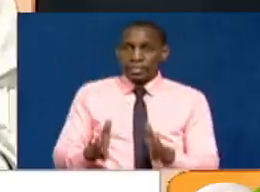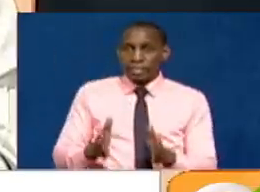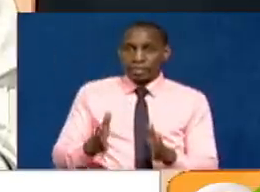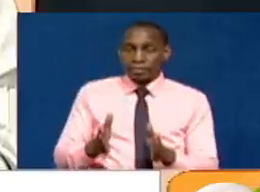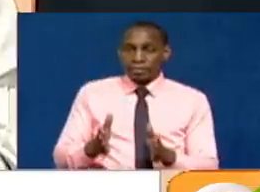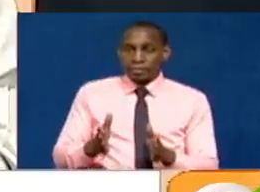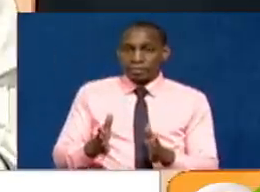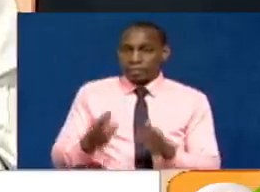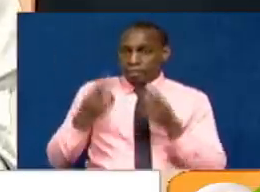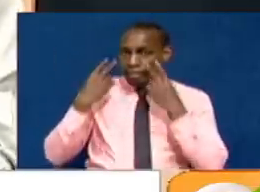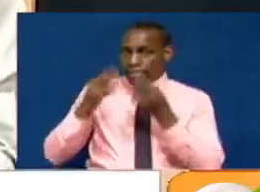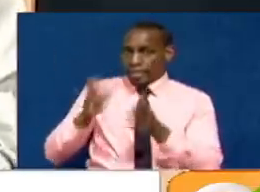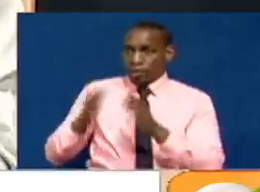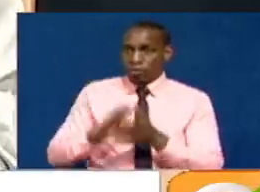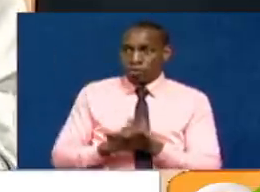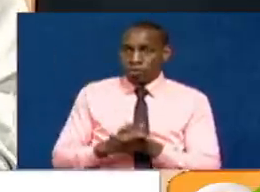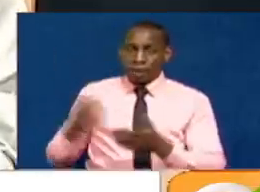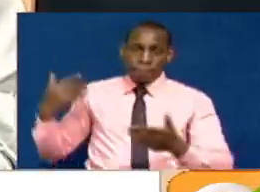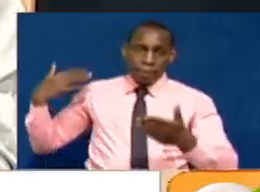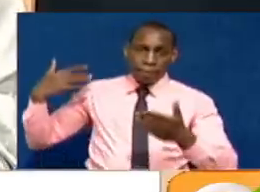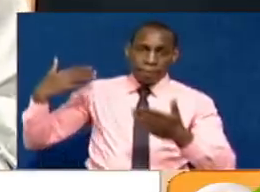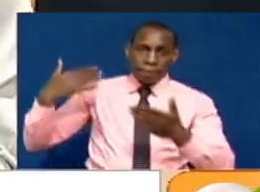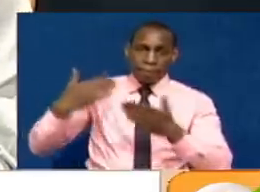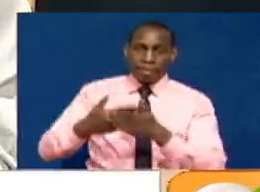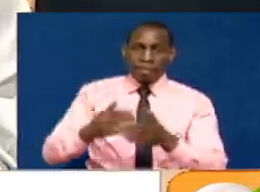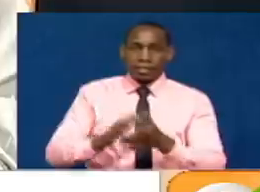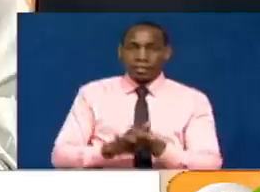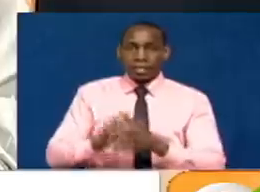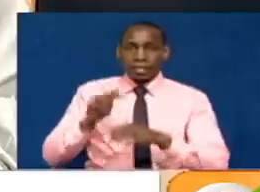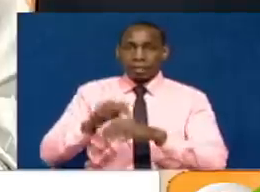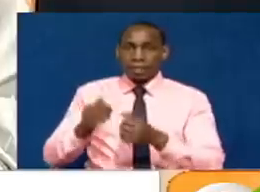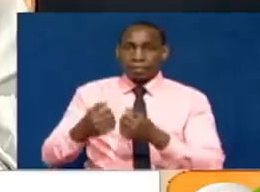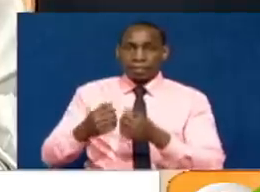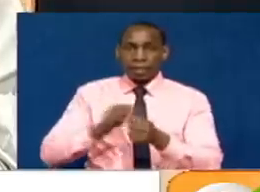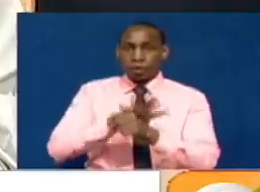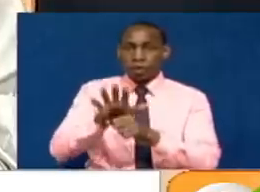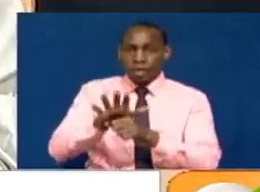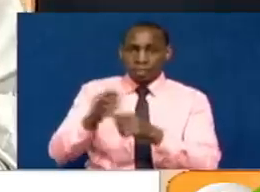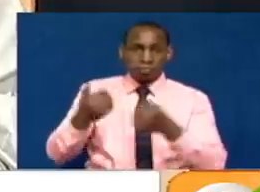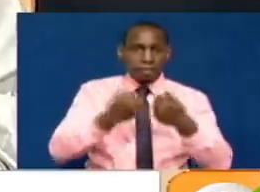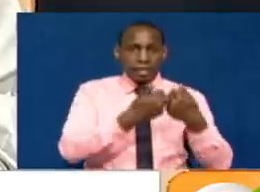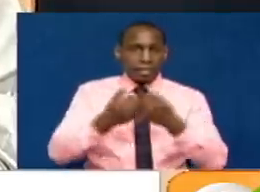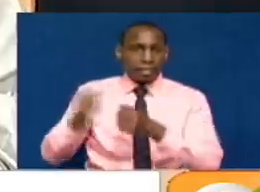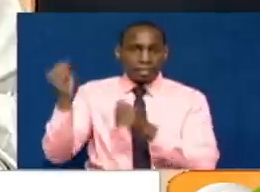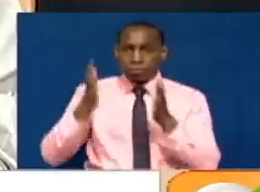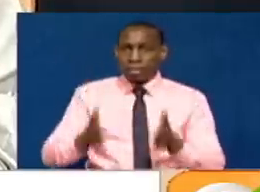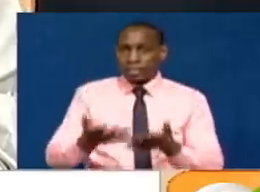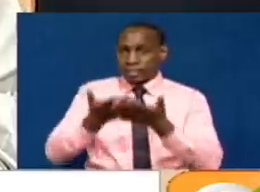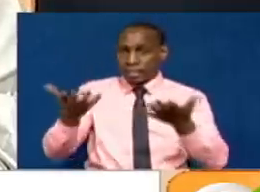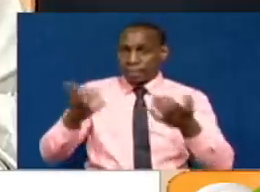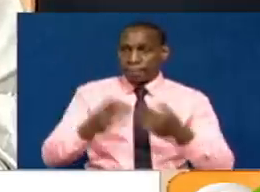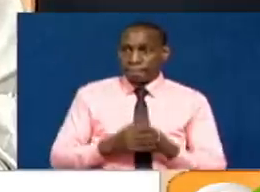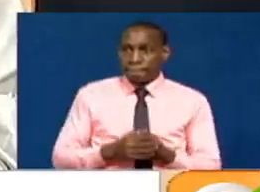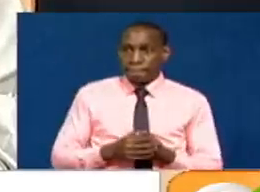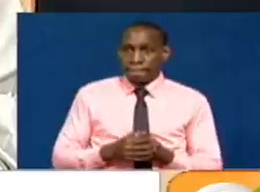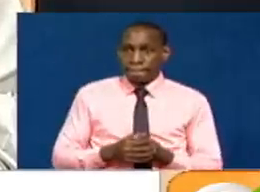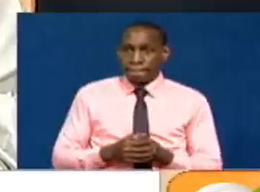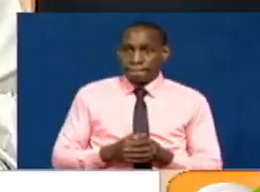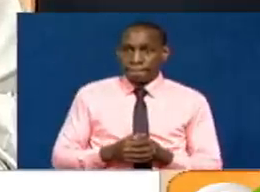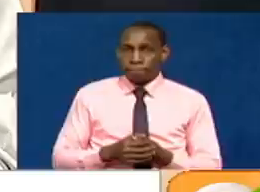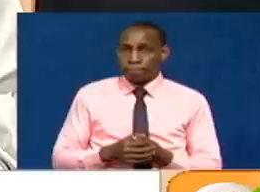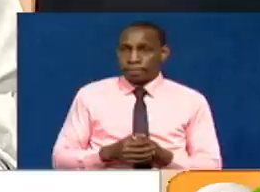It almost seems like throughout this period, even at the worst times in this COVID journey, the politicians actually seem to play by